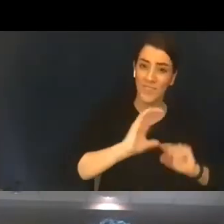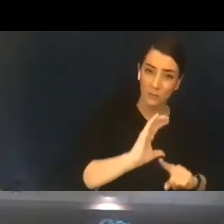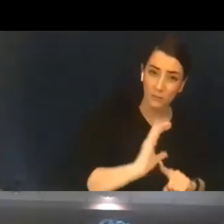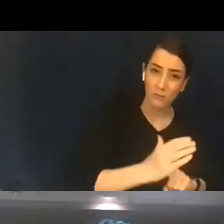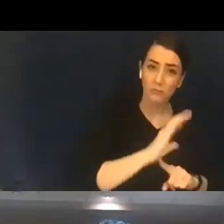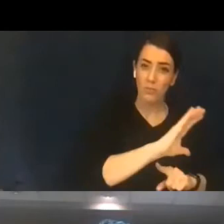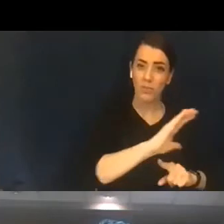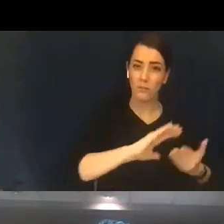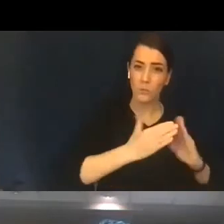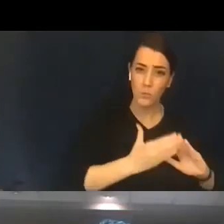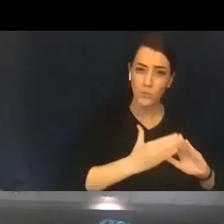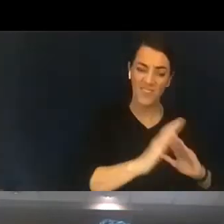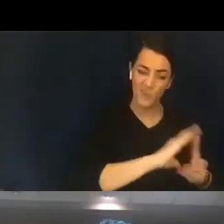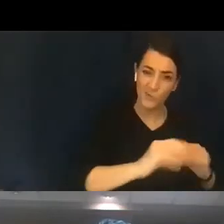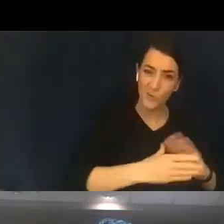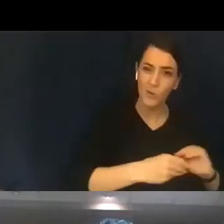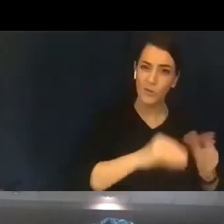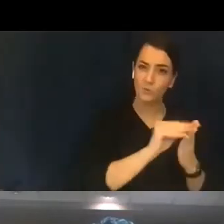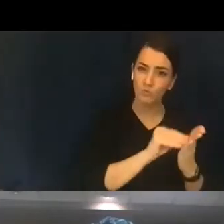with the